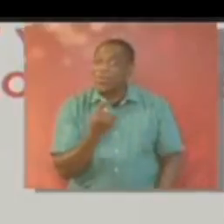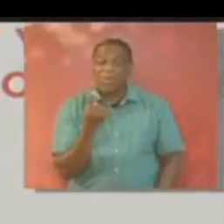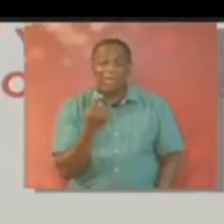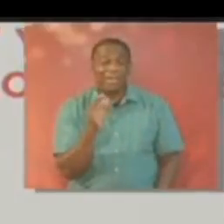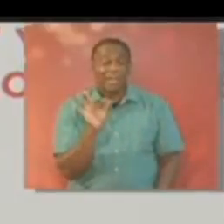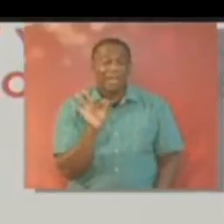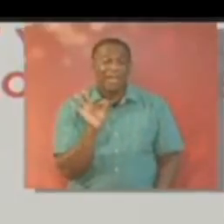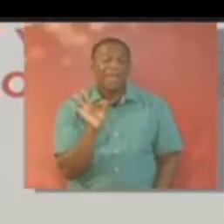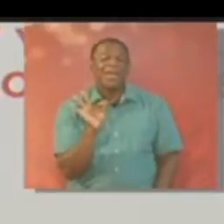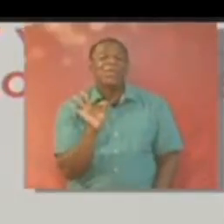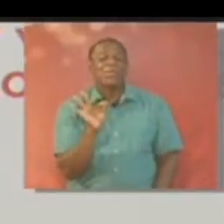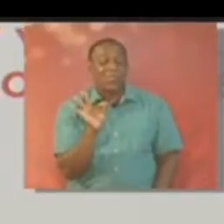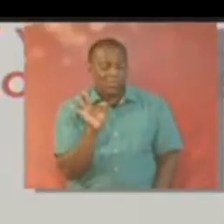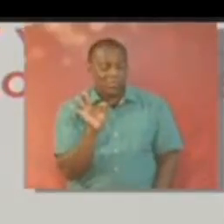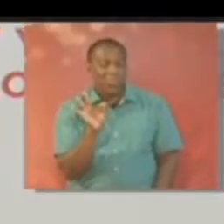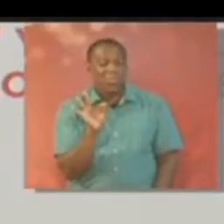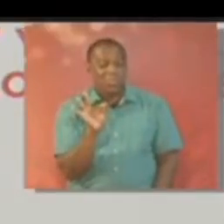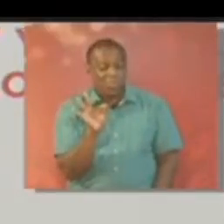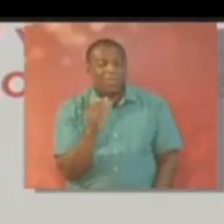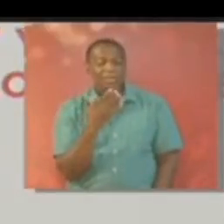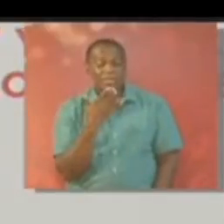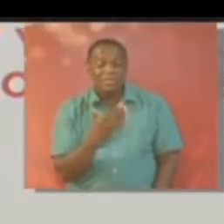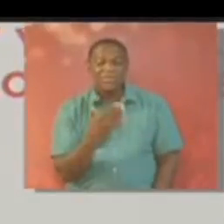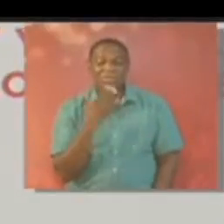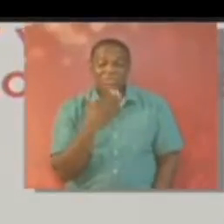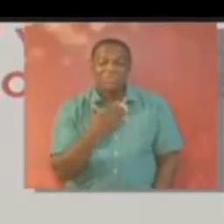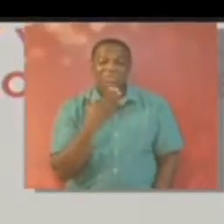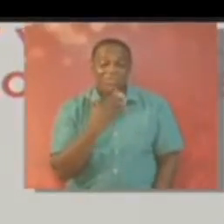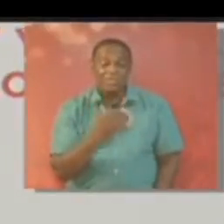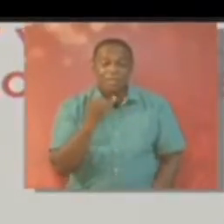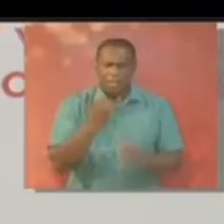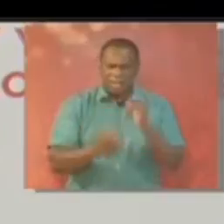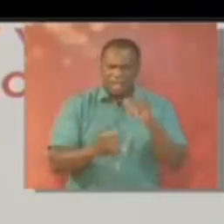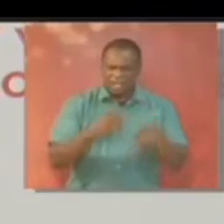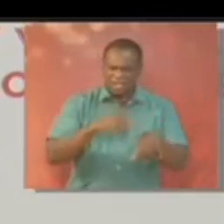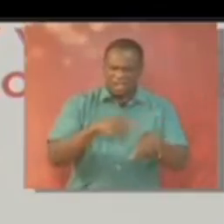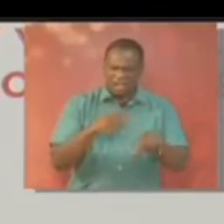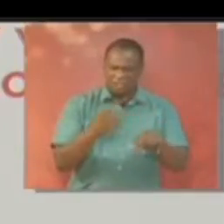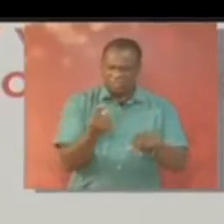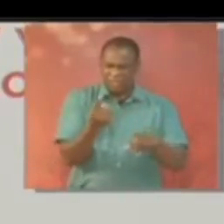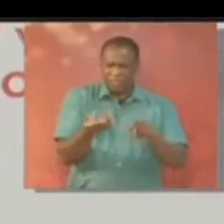good. And our last death has been on December the 2nd.